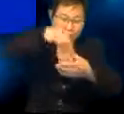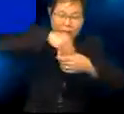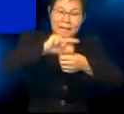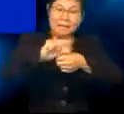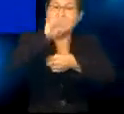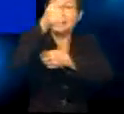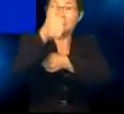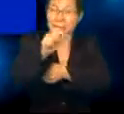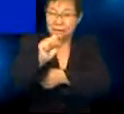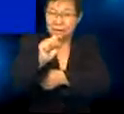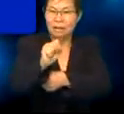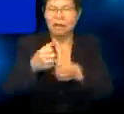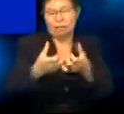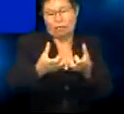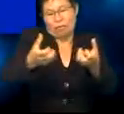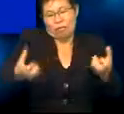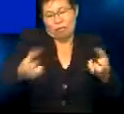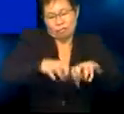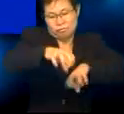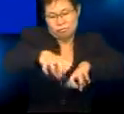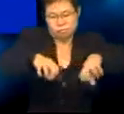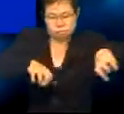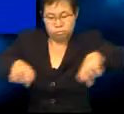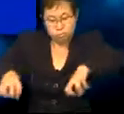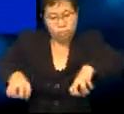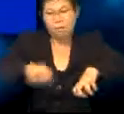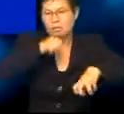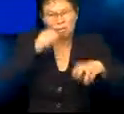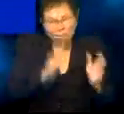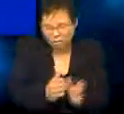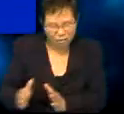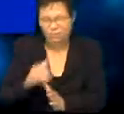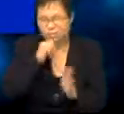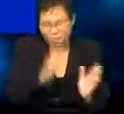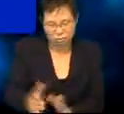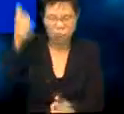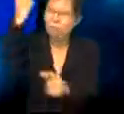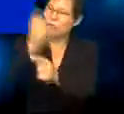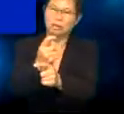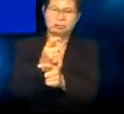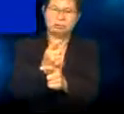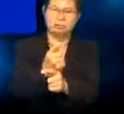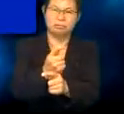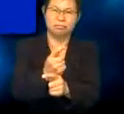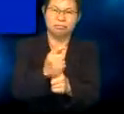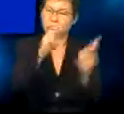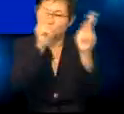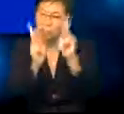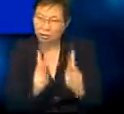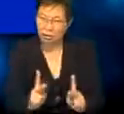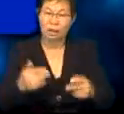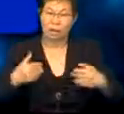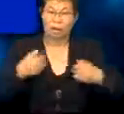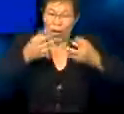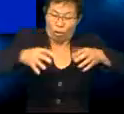Particles in gases are far apart. They are not arranged in a fixed pattern.